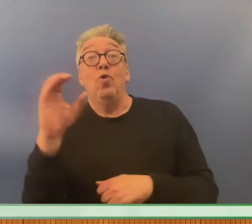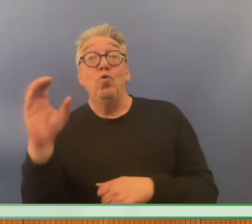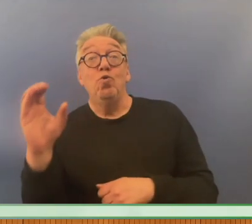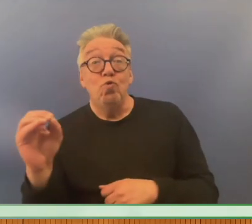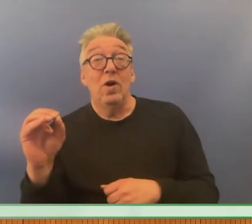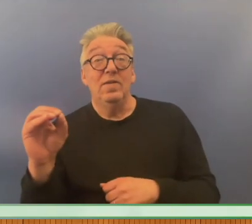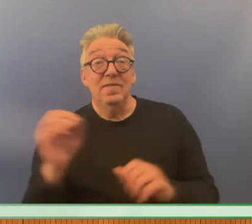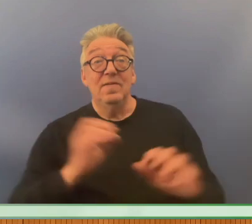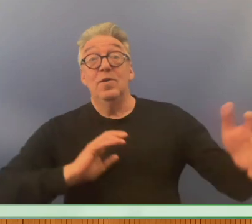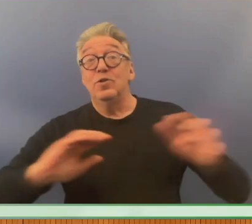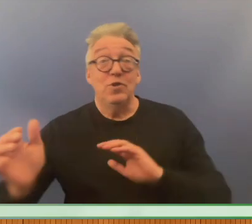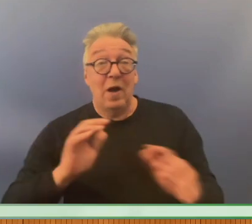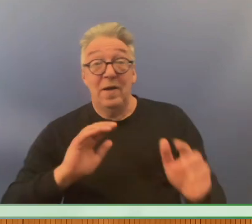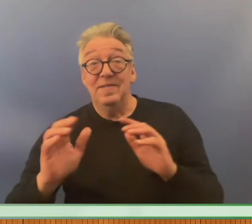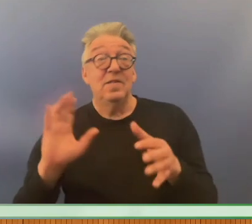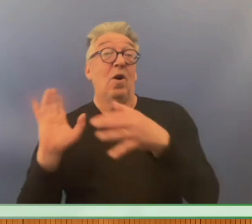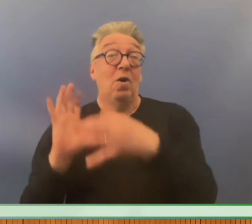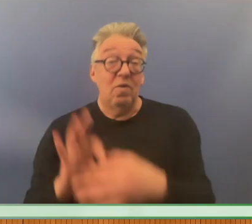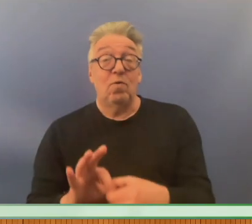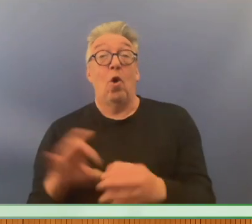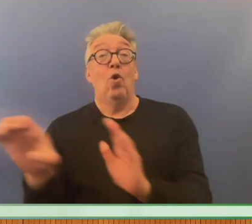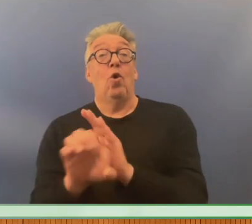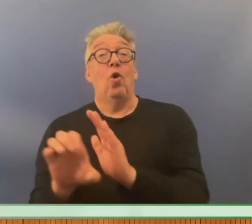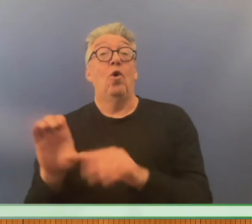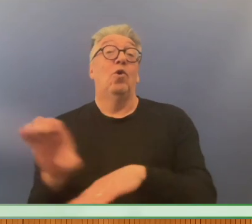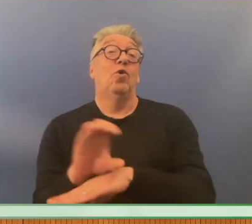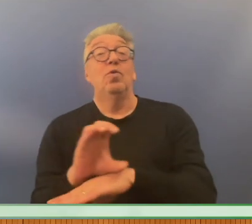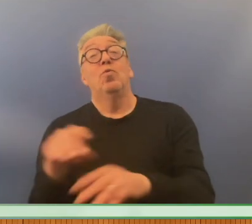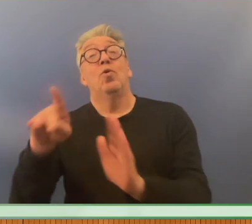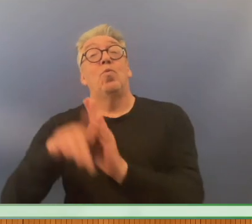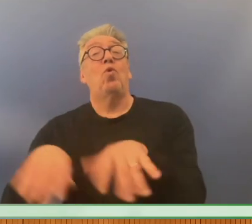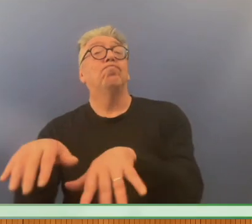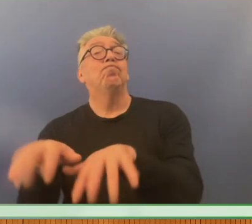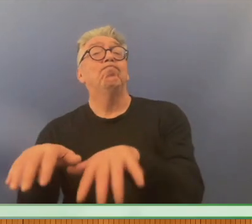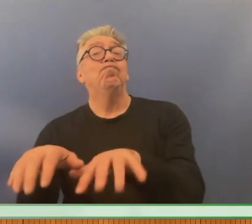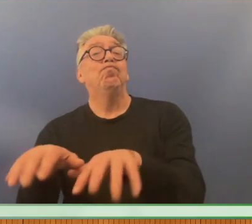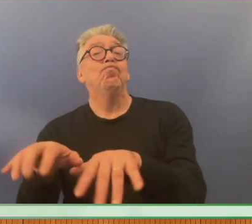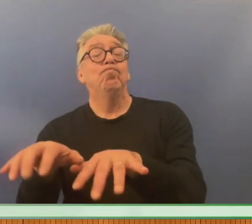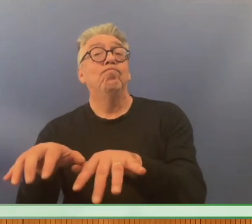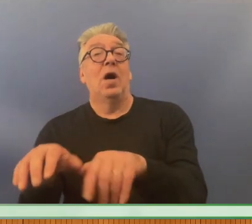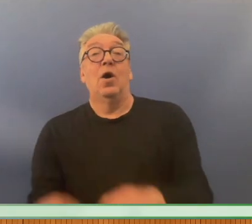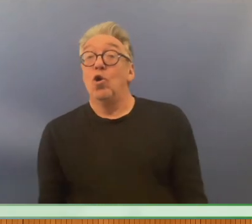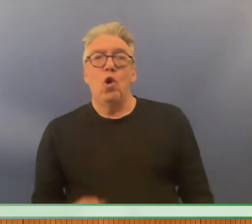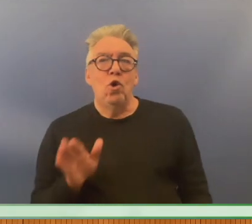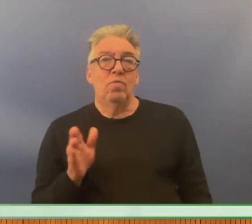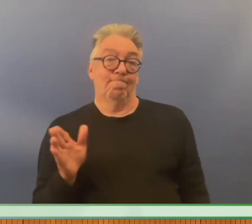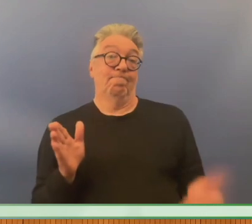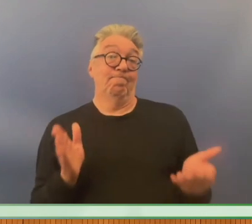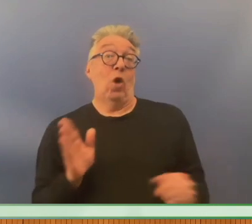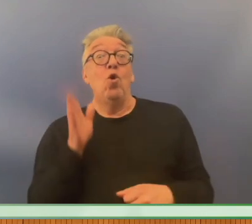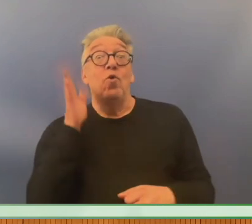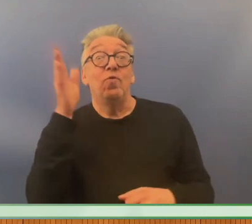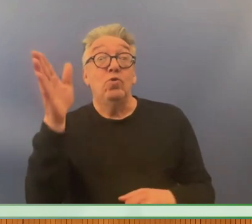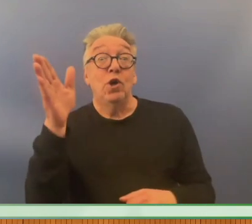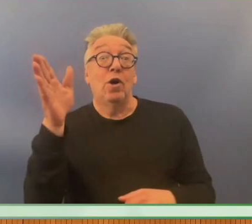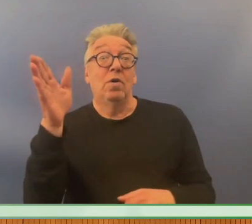Dictionary. So I think, what does the future hold? I think our biggest challenge, and it's been a theme